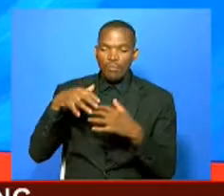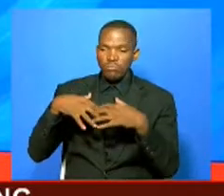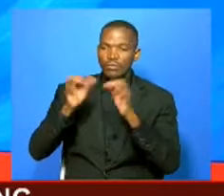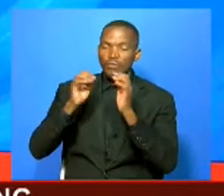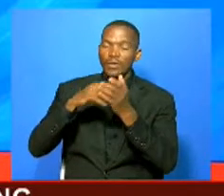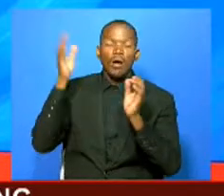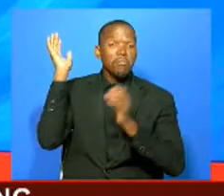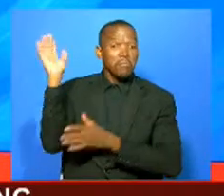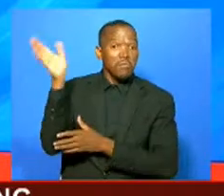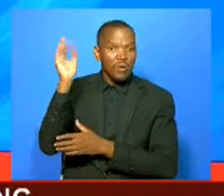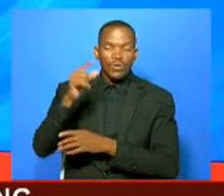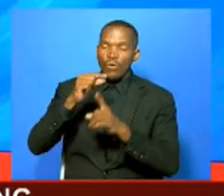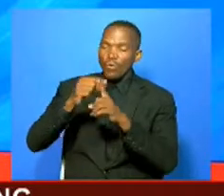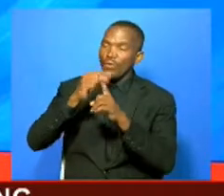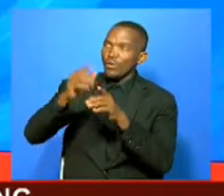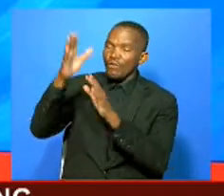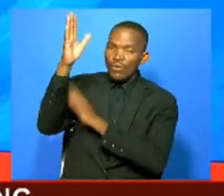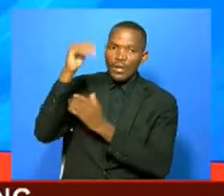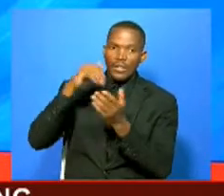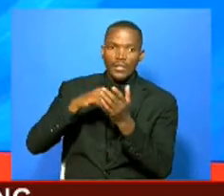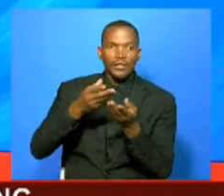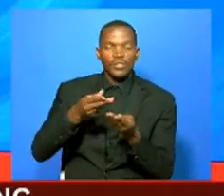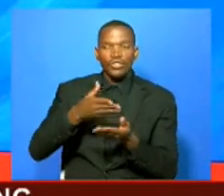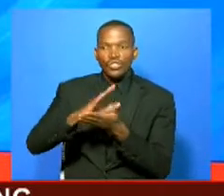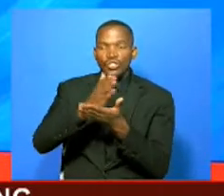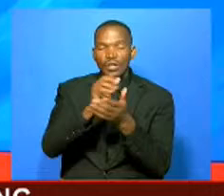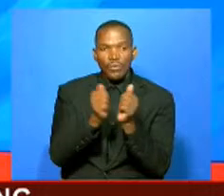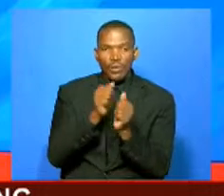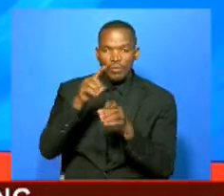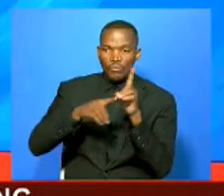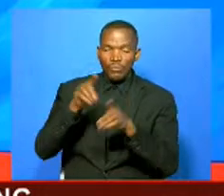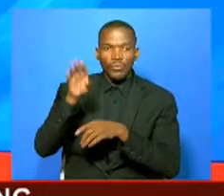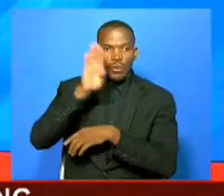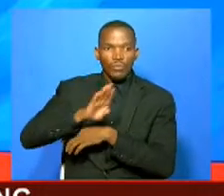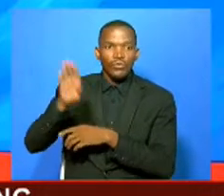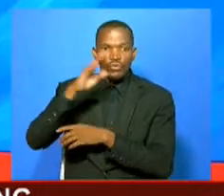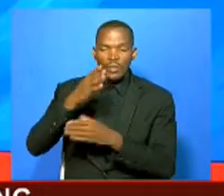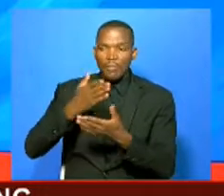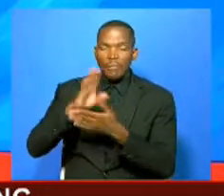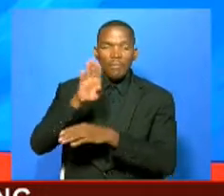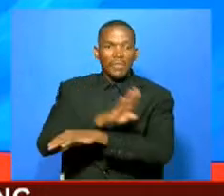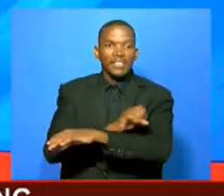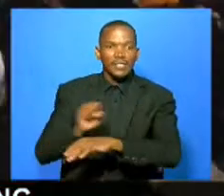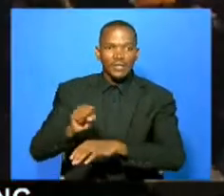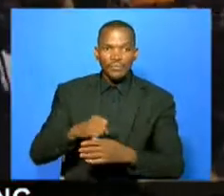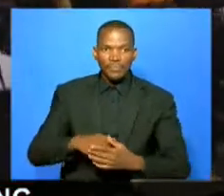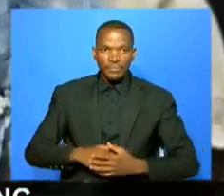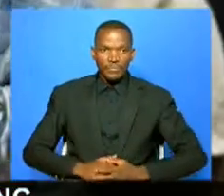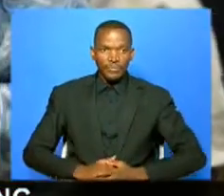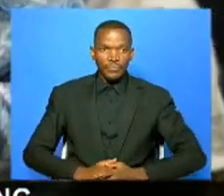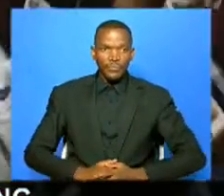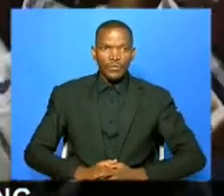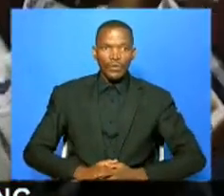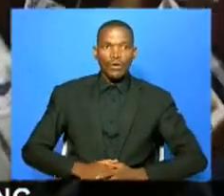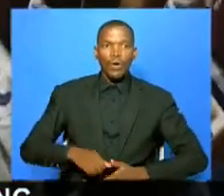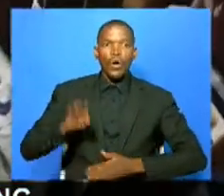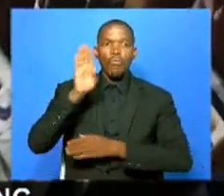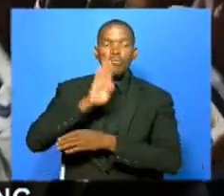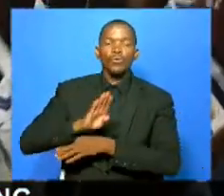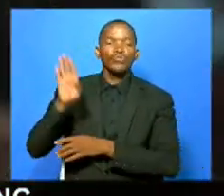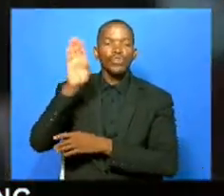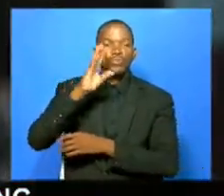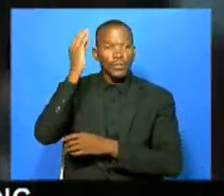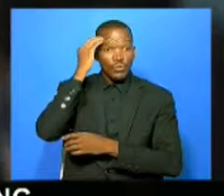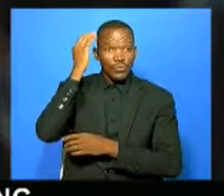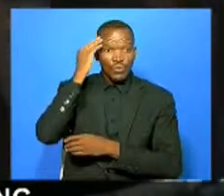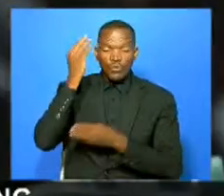gasa lefoko la Modimo ga mmogo le go abelana le Batswana maele a dikgwebo. Ke ikantse Khumelo o abega. Lefatshe la Botswana le